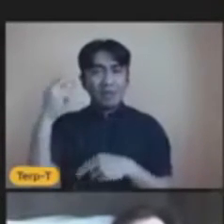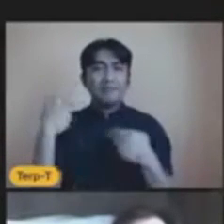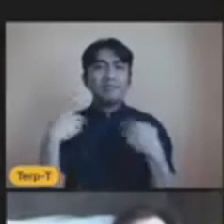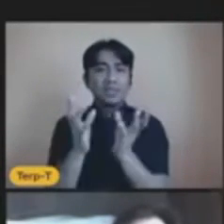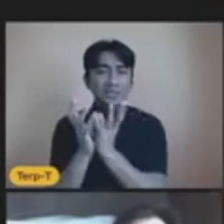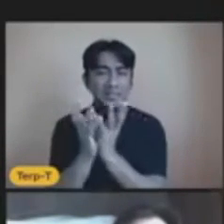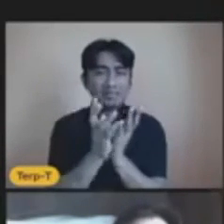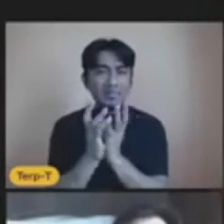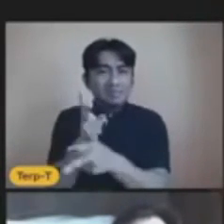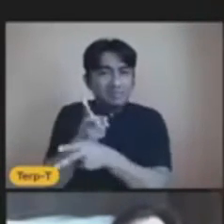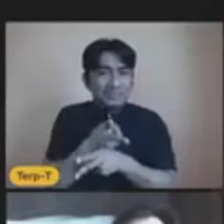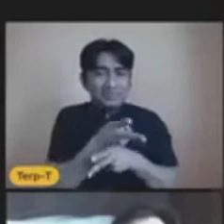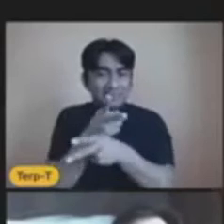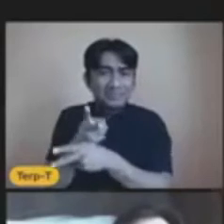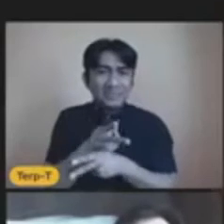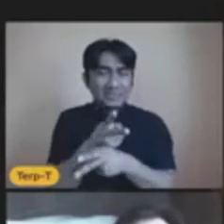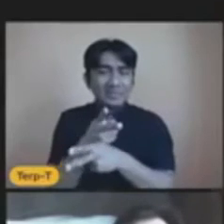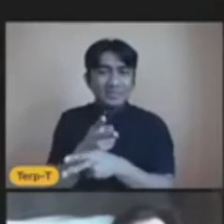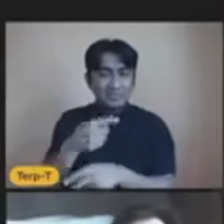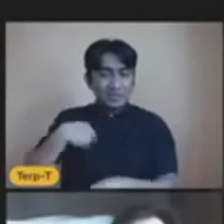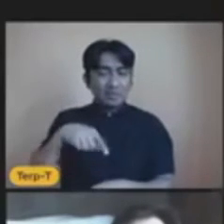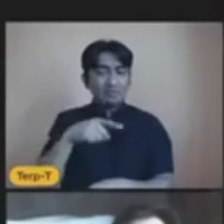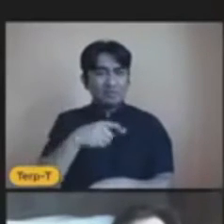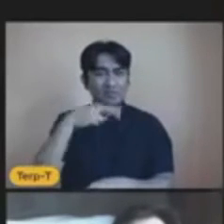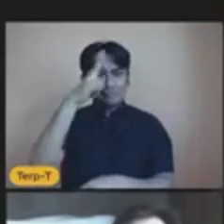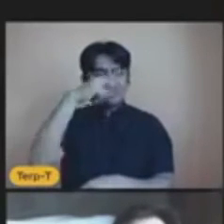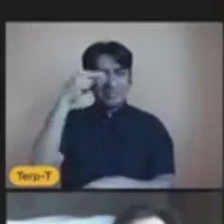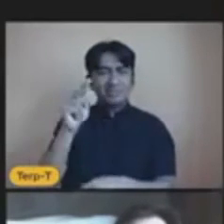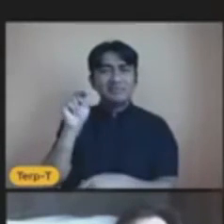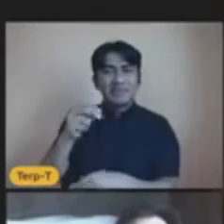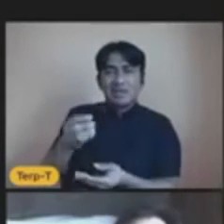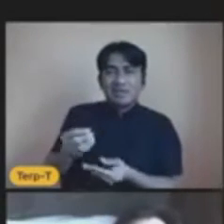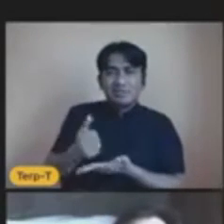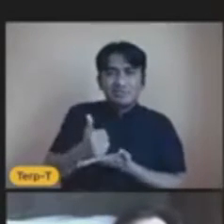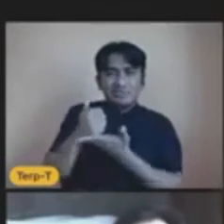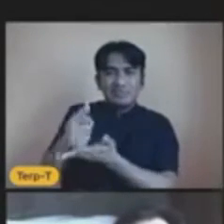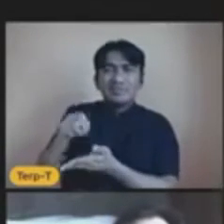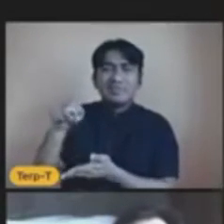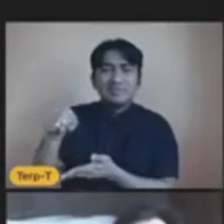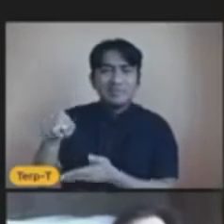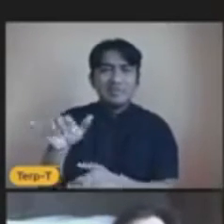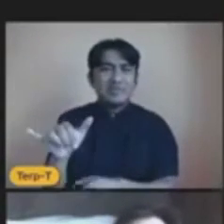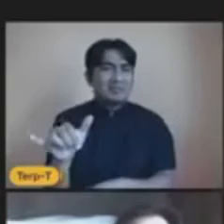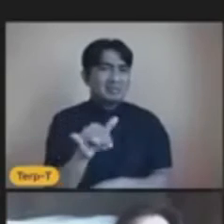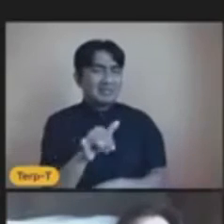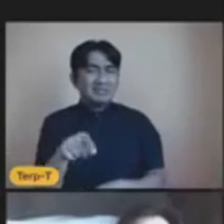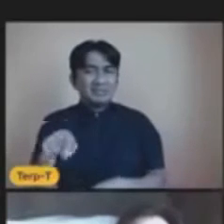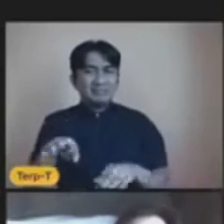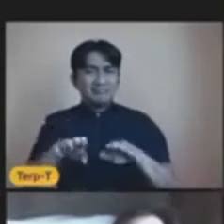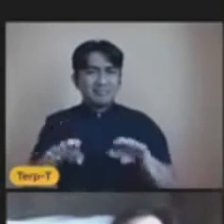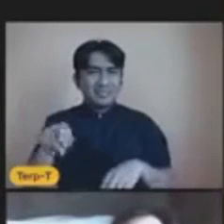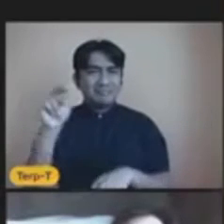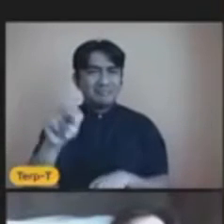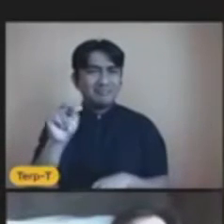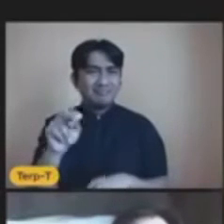children. We can be the hero that they need. We can be the hero that each child needs, especially those